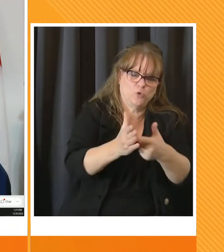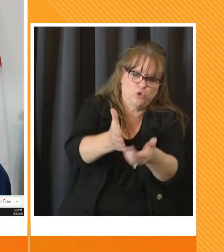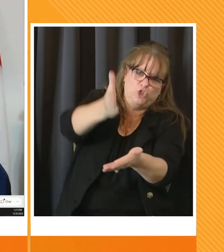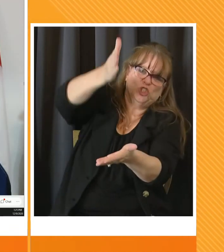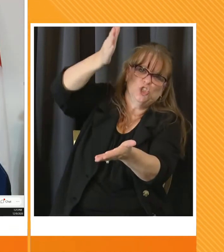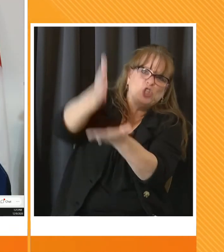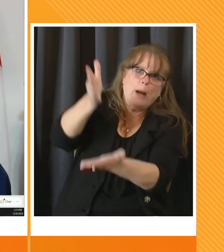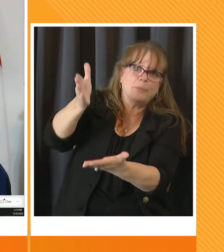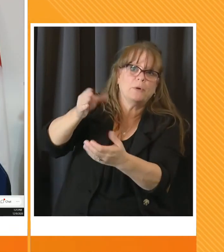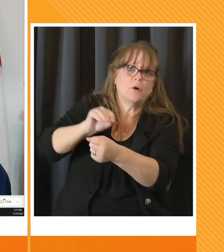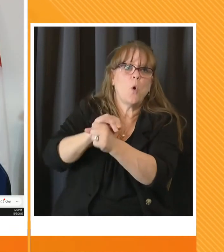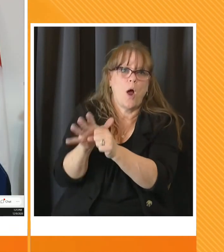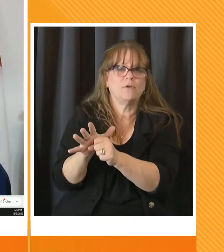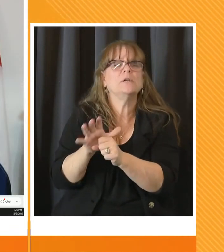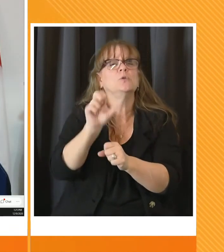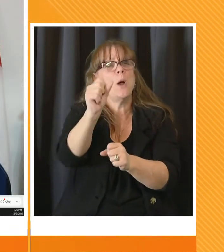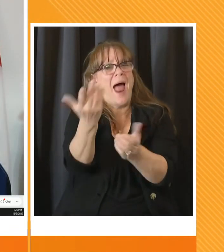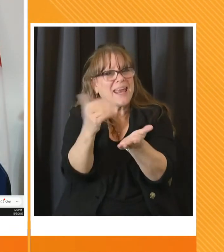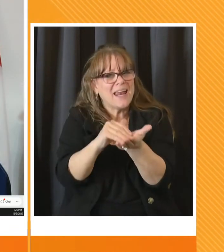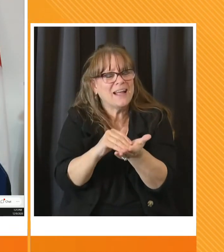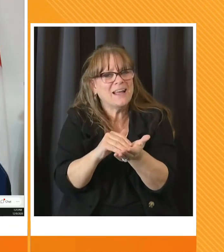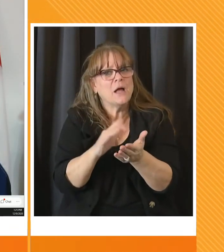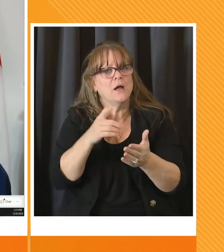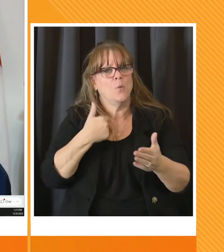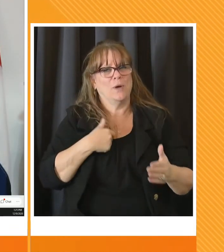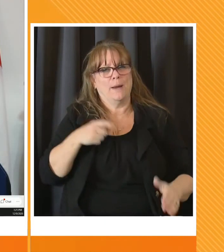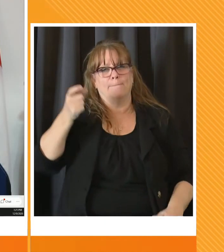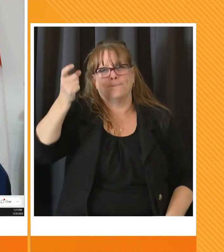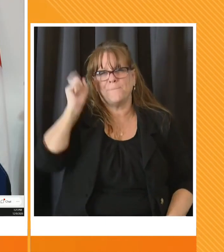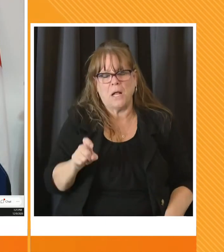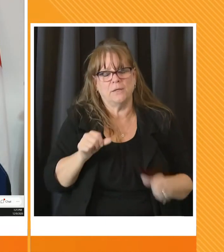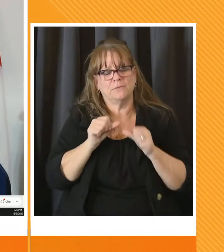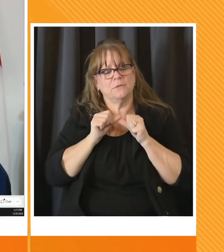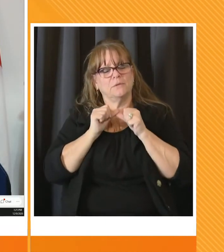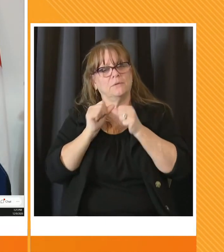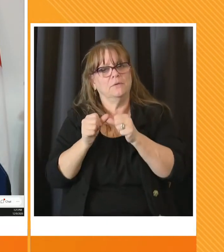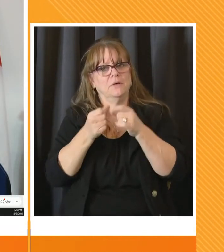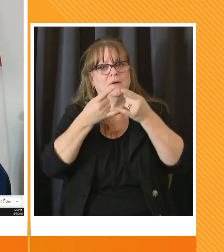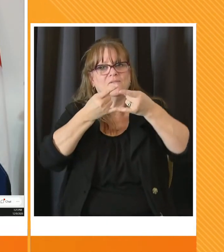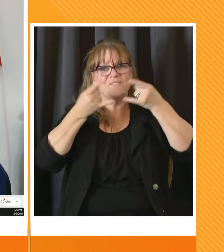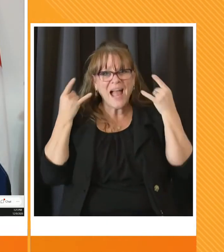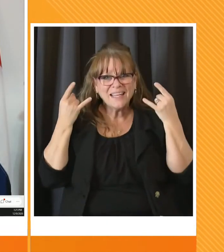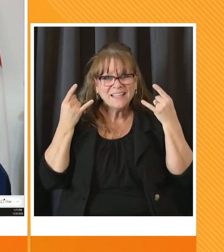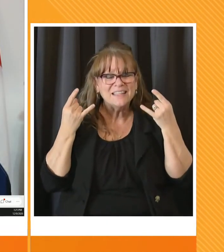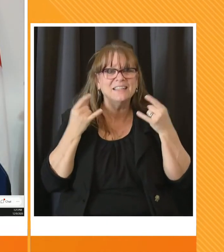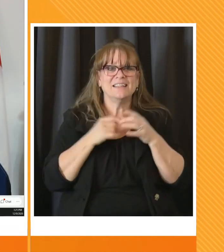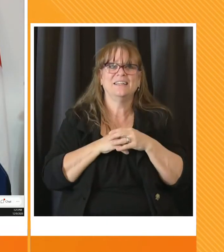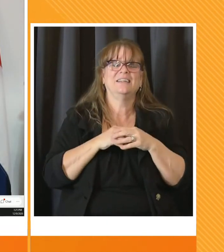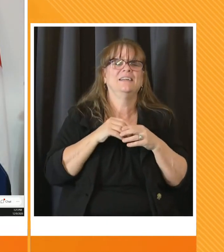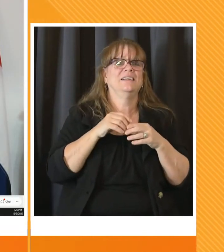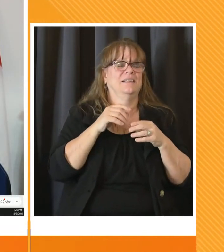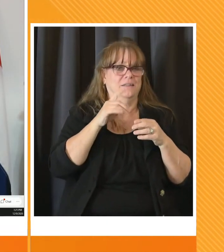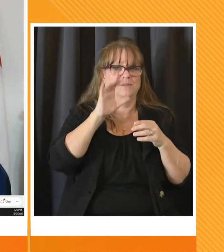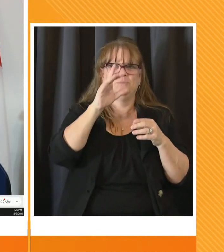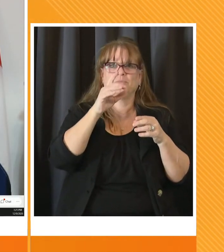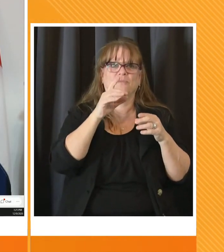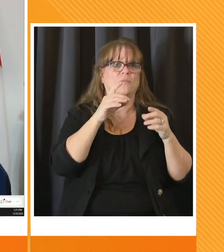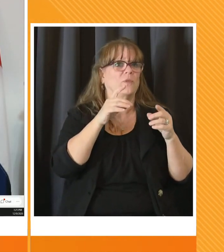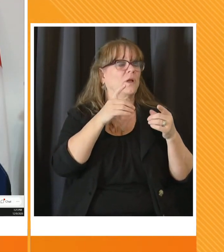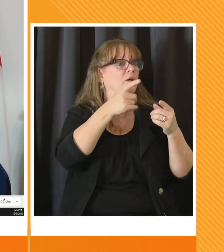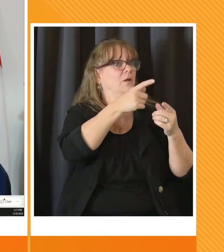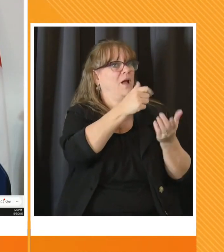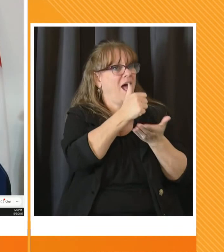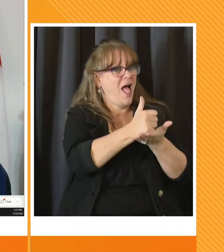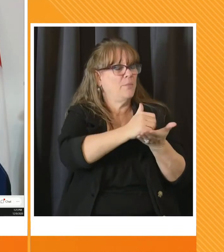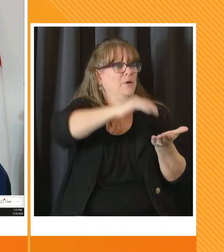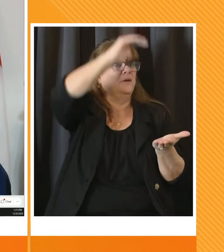It's like a 50% effective vaccine that we have today. It reduces your chances in half of getting the virus. Staying 6 feet from